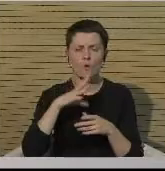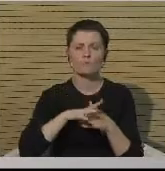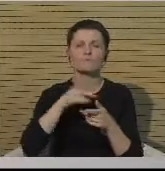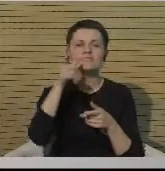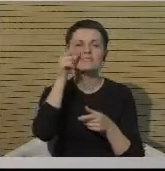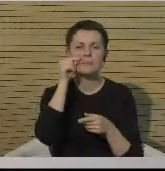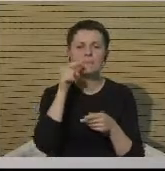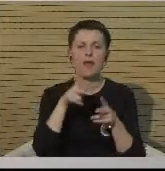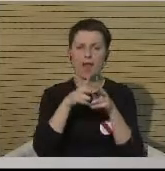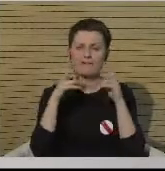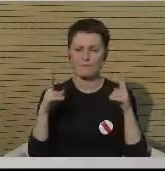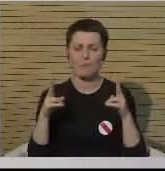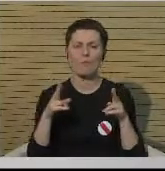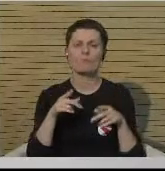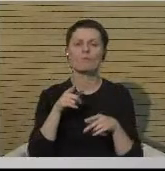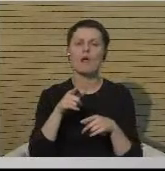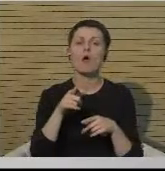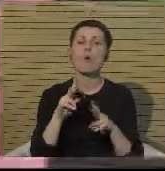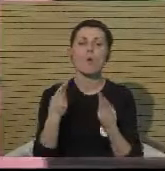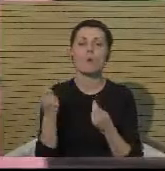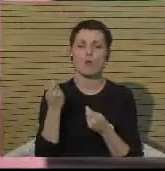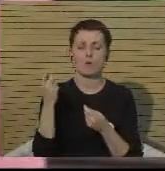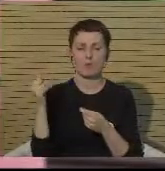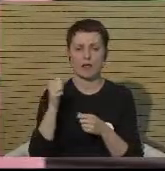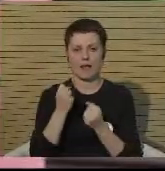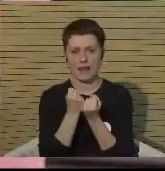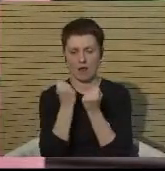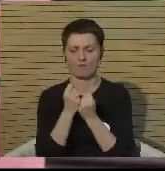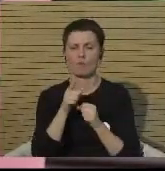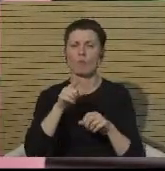literature, prose, and poetry.